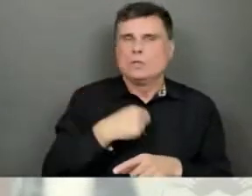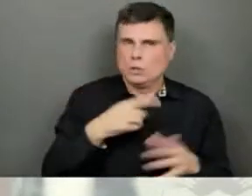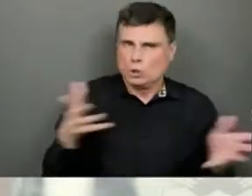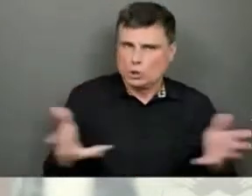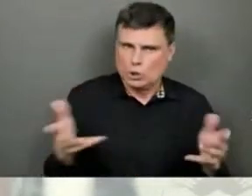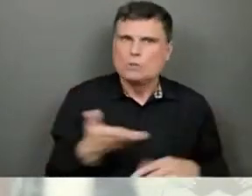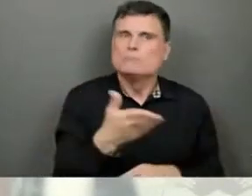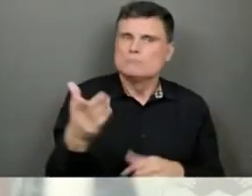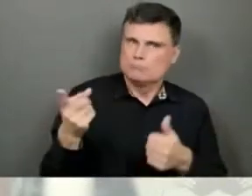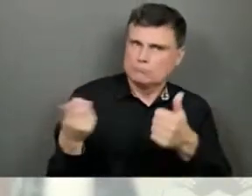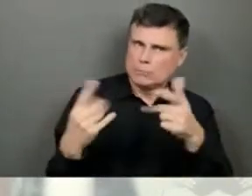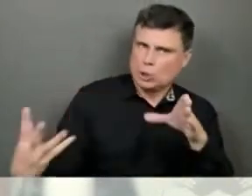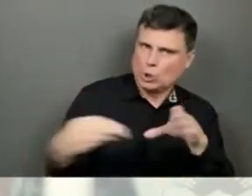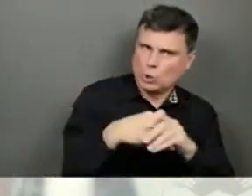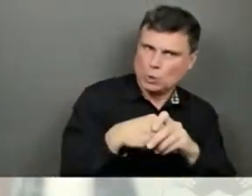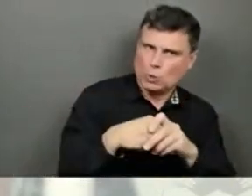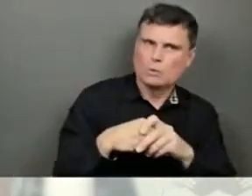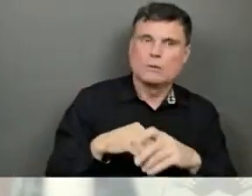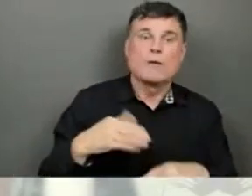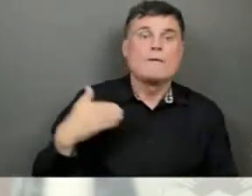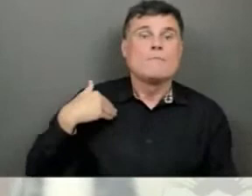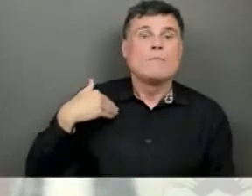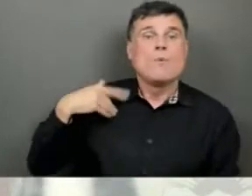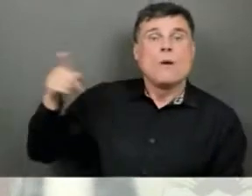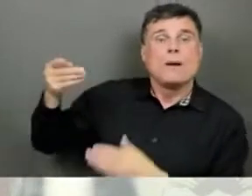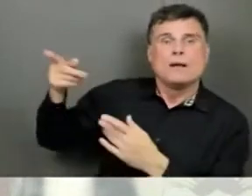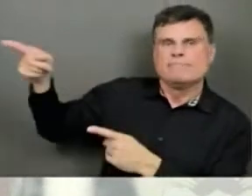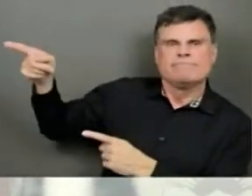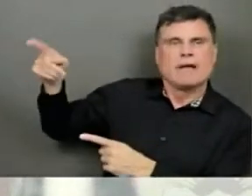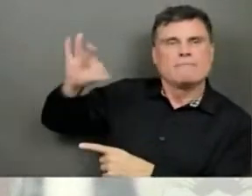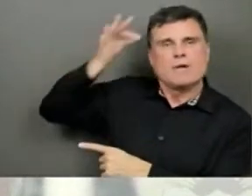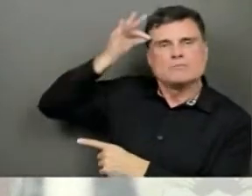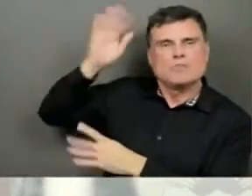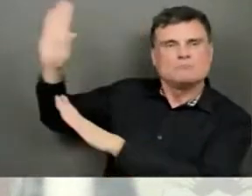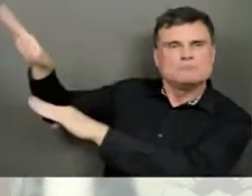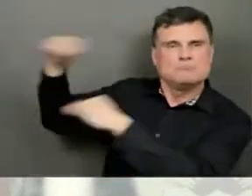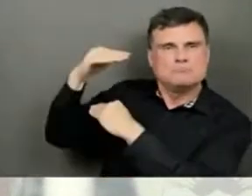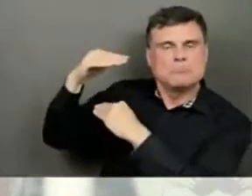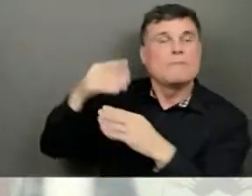some restrictions in a court case we were dealing with